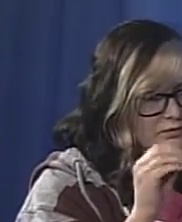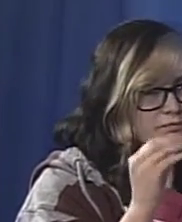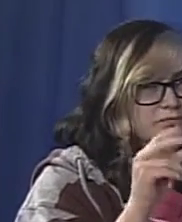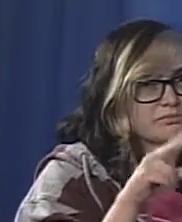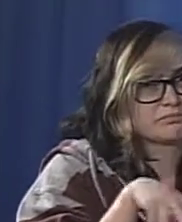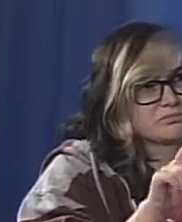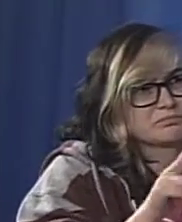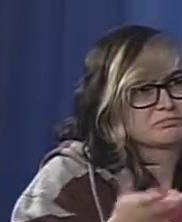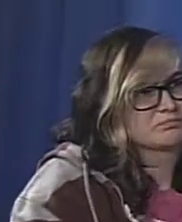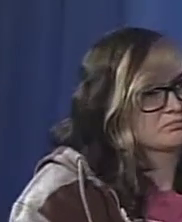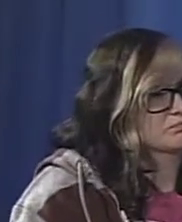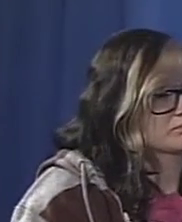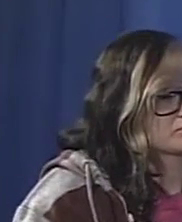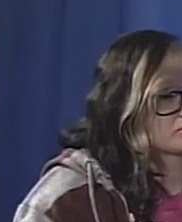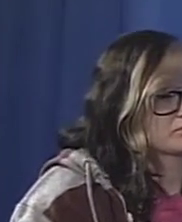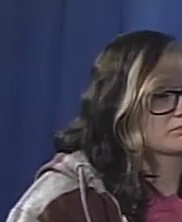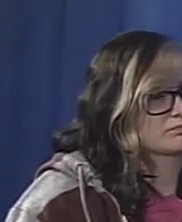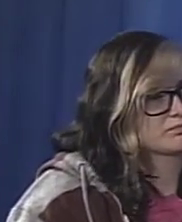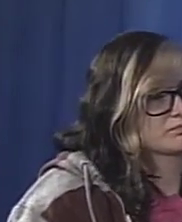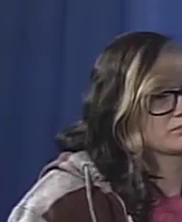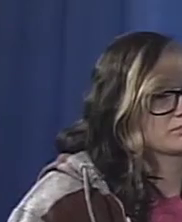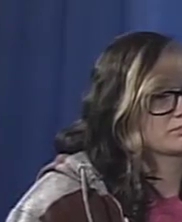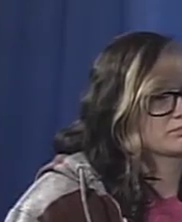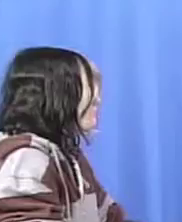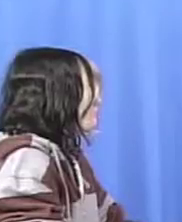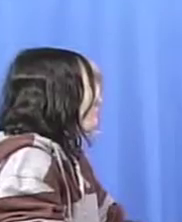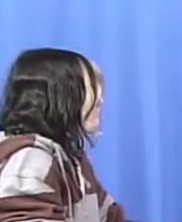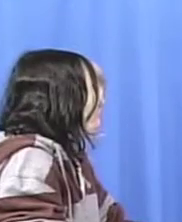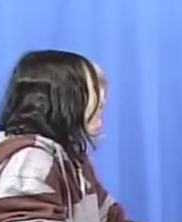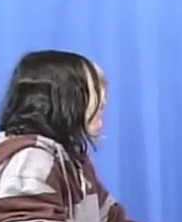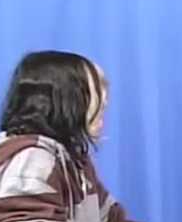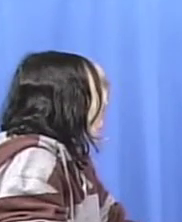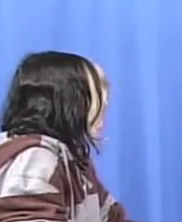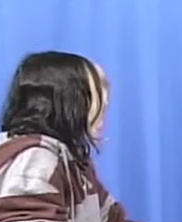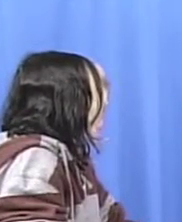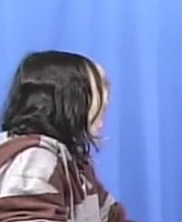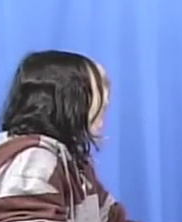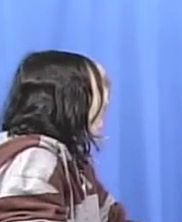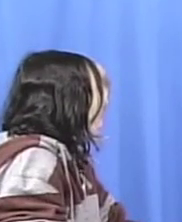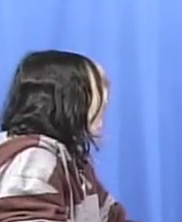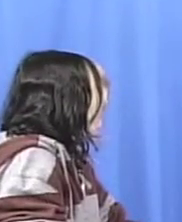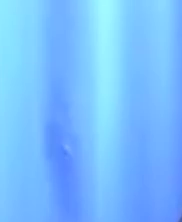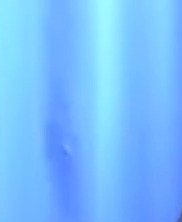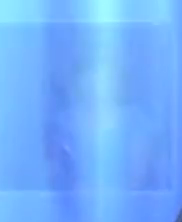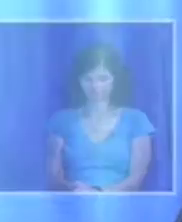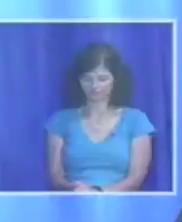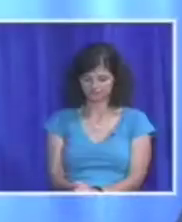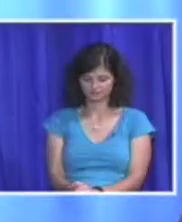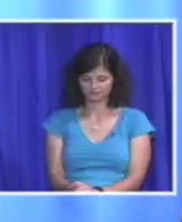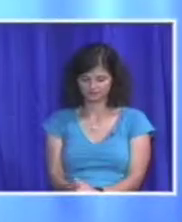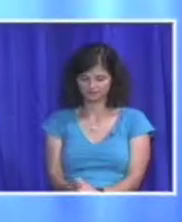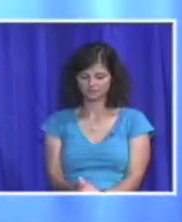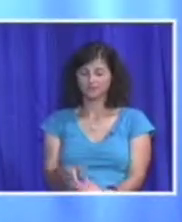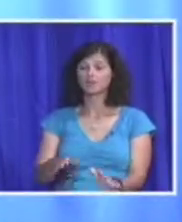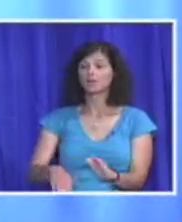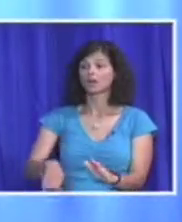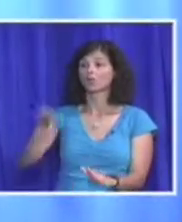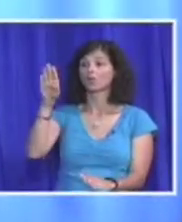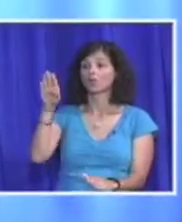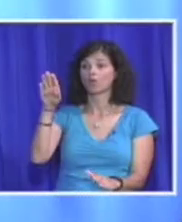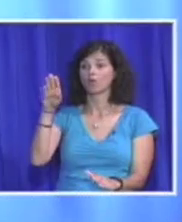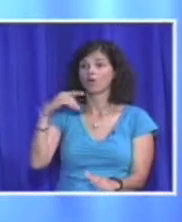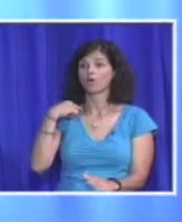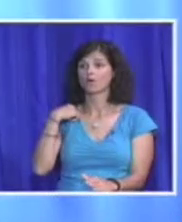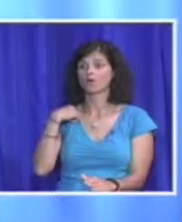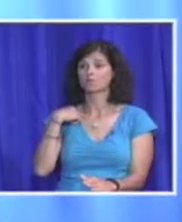When you were growing up, who is your hero and who do you look up to now? Um, growing up, I mean, I